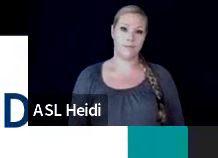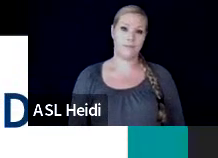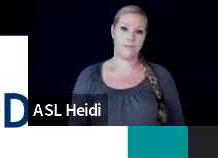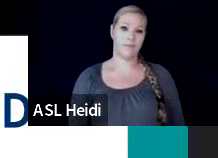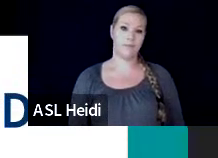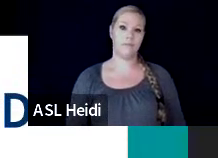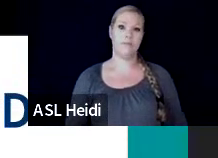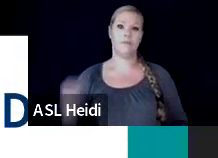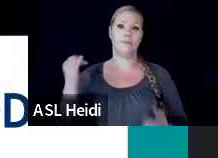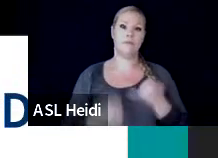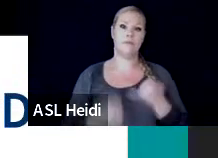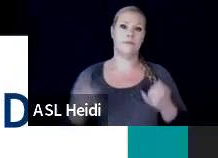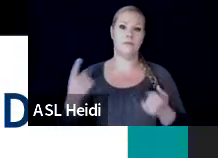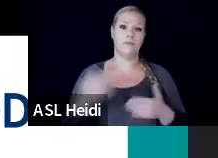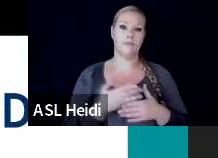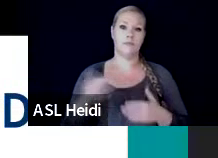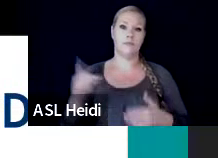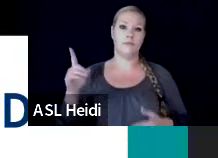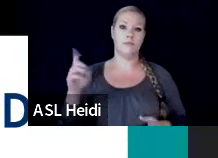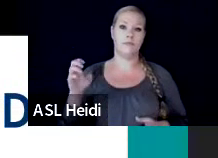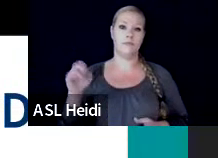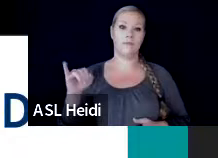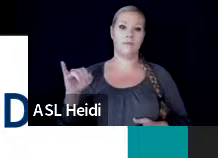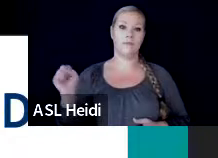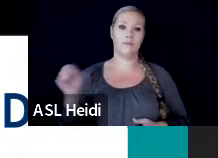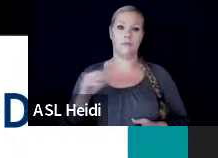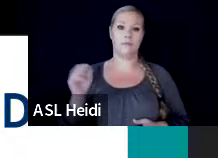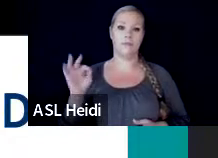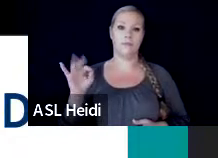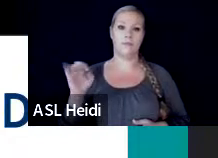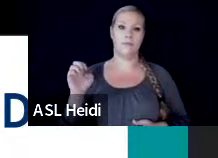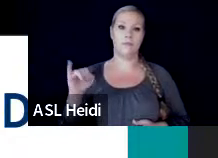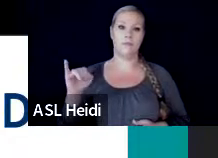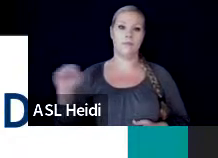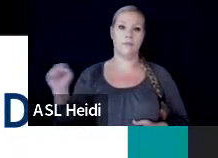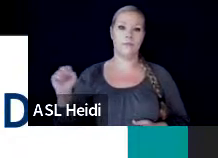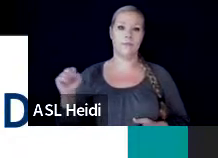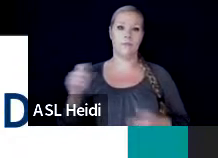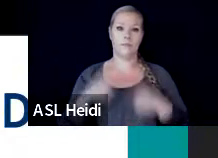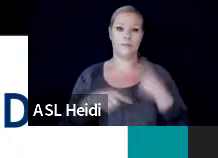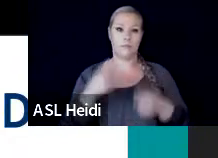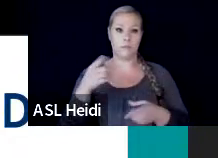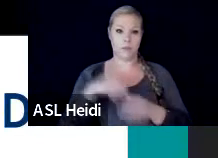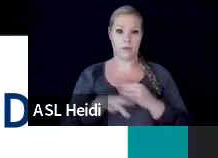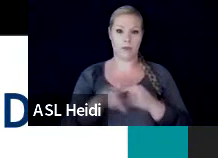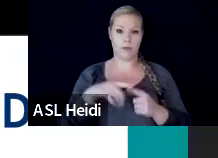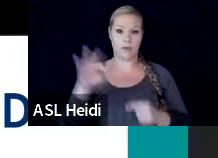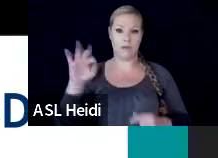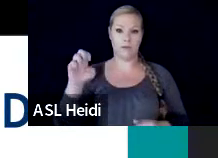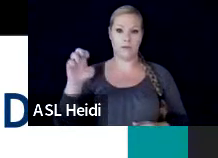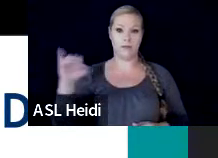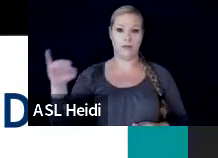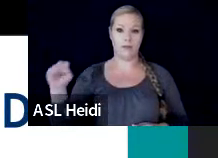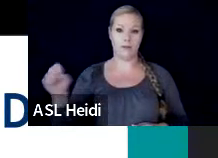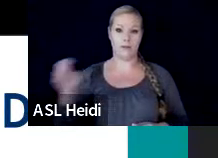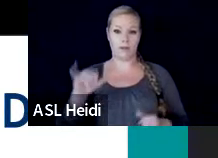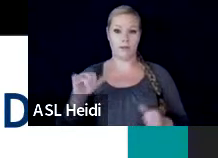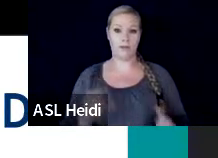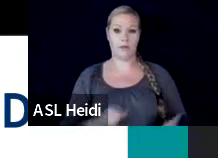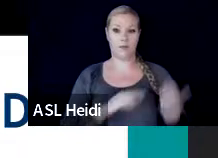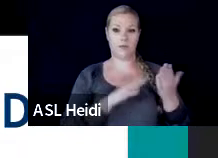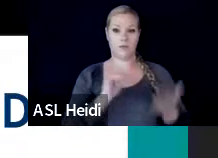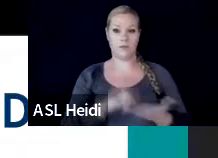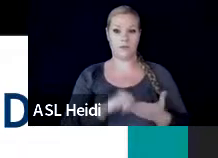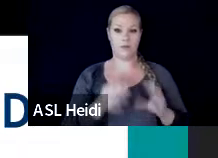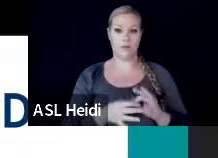And the last one, between the DEIS and the FEIS, then going into the FEIS that addresses those comments, it